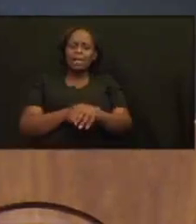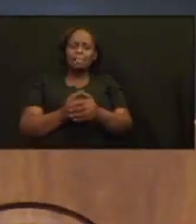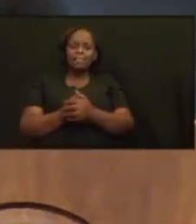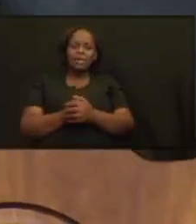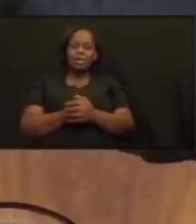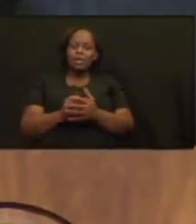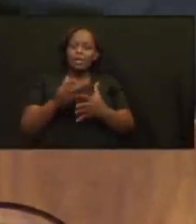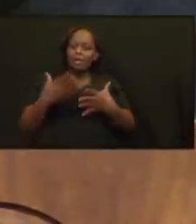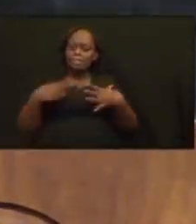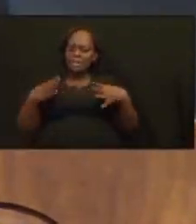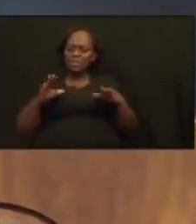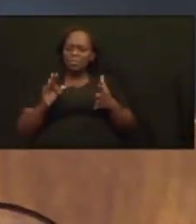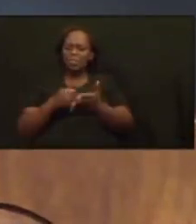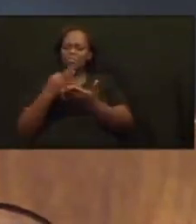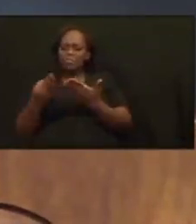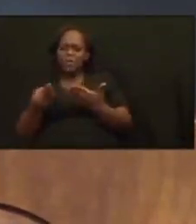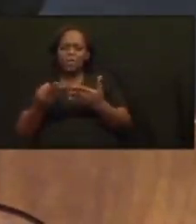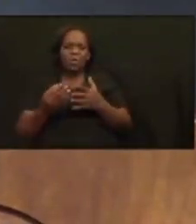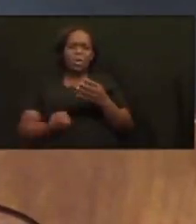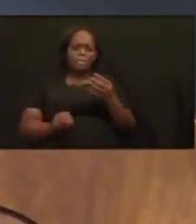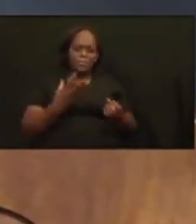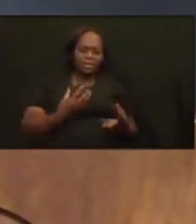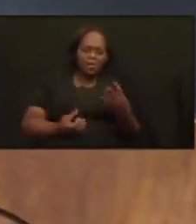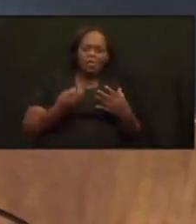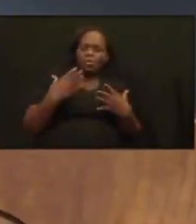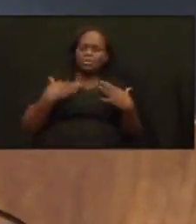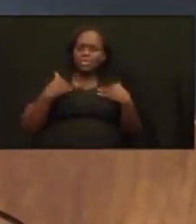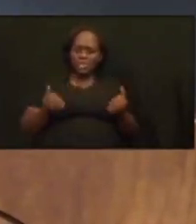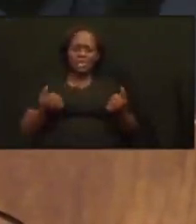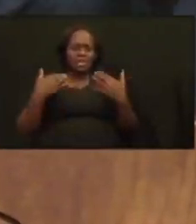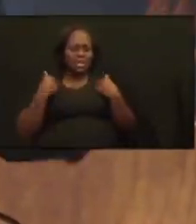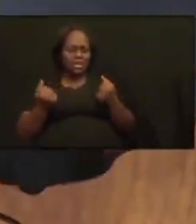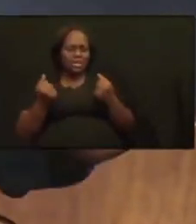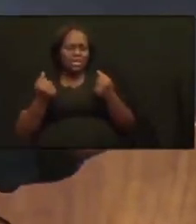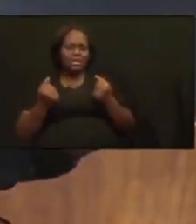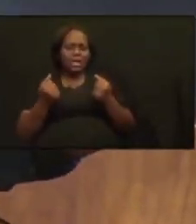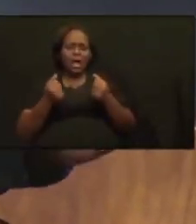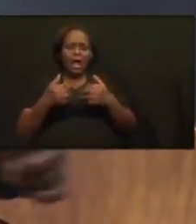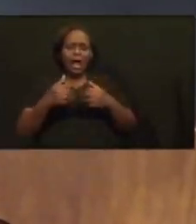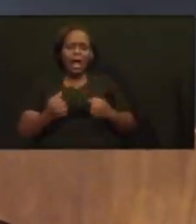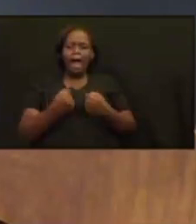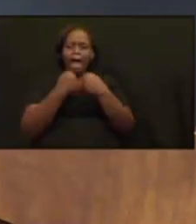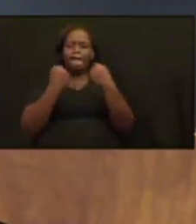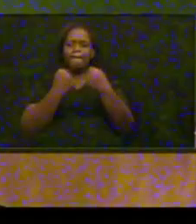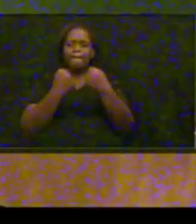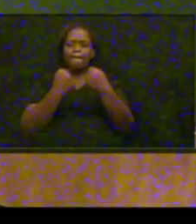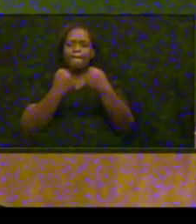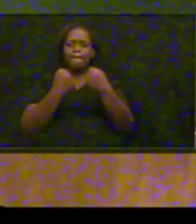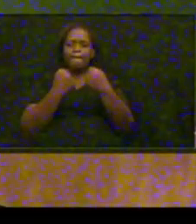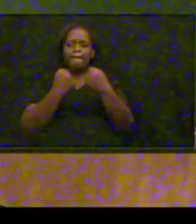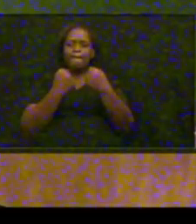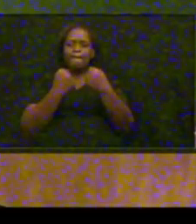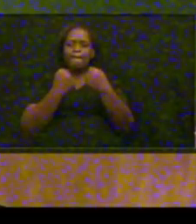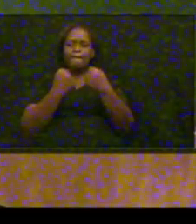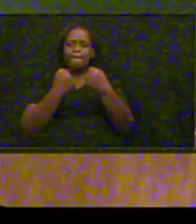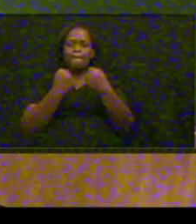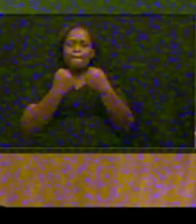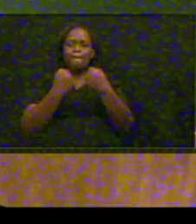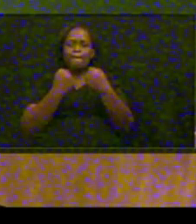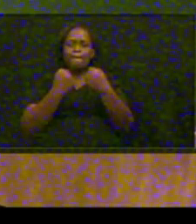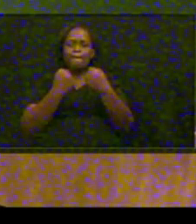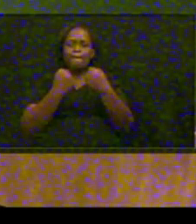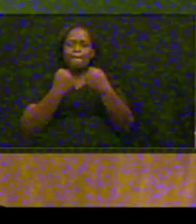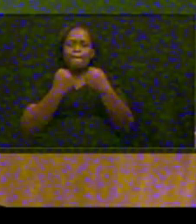down, healings and miracles, and people love the Lord, we say revival has come. But we do not